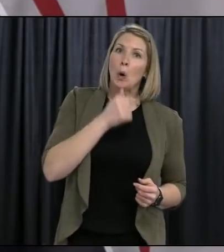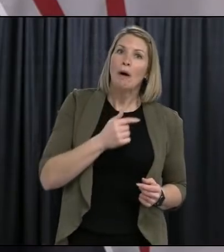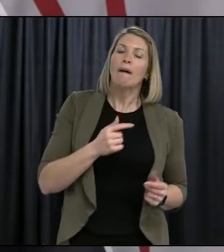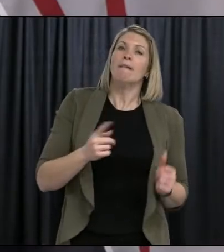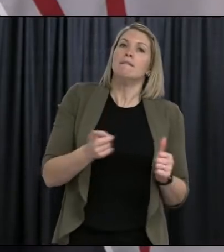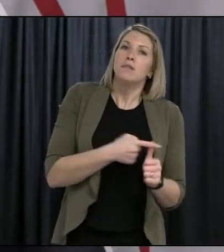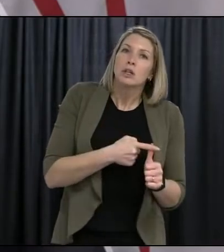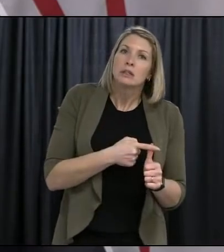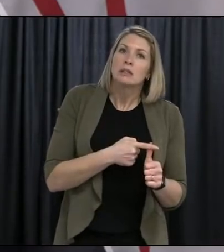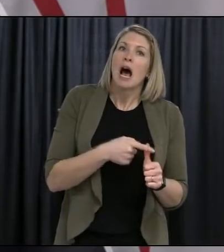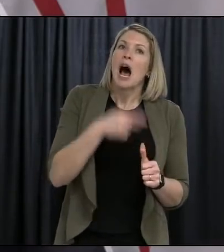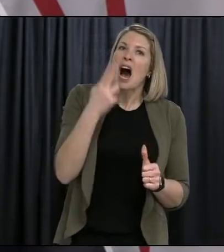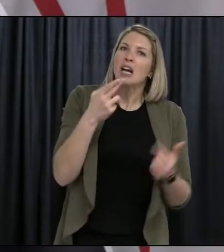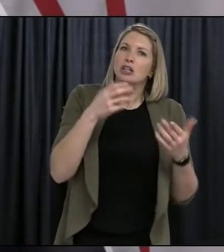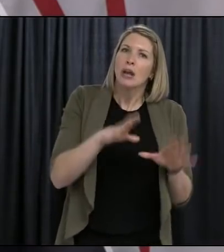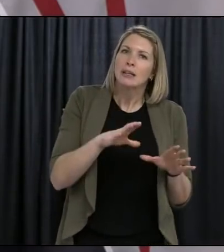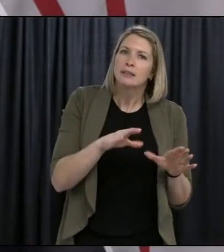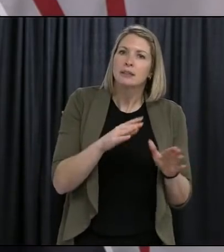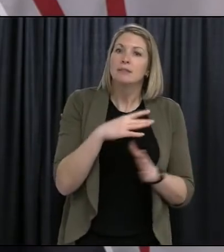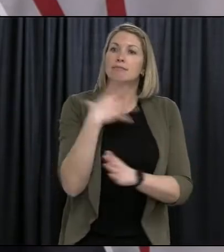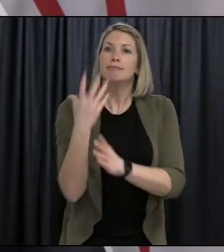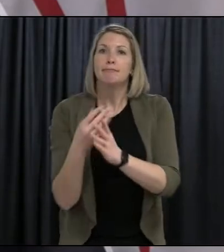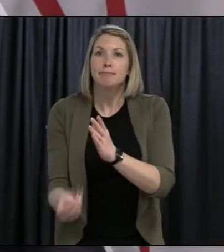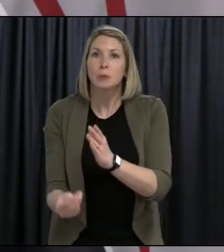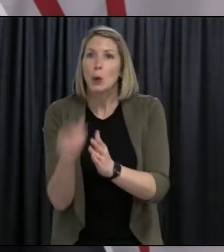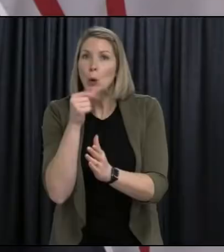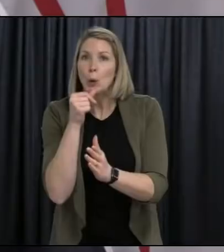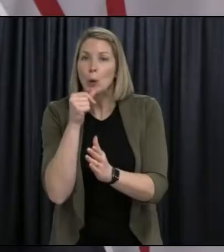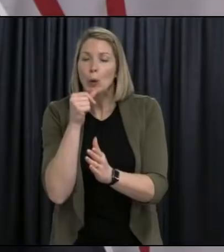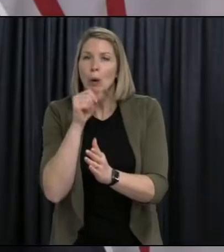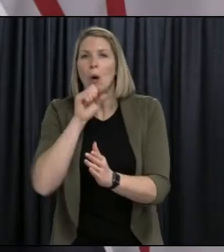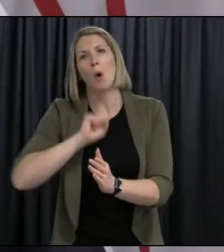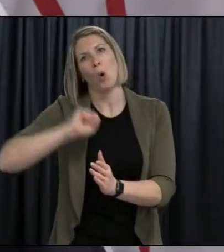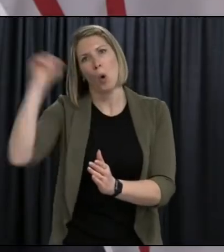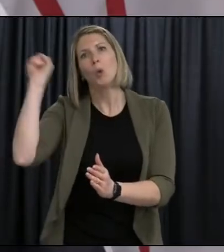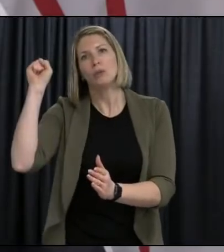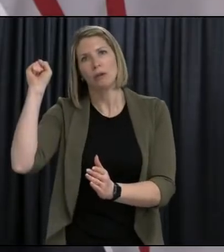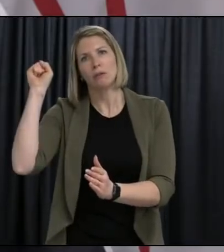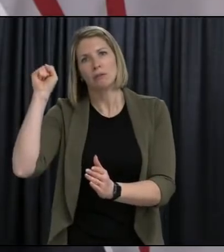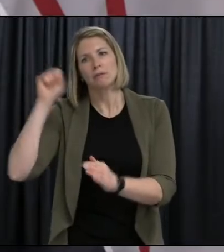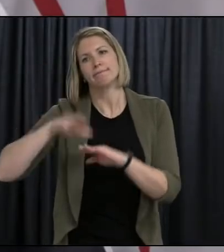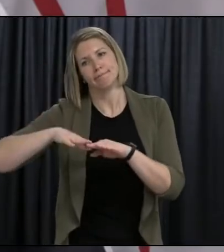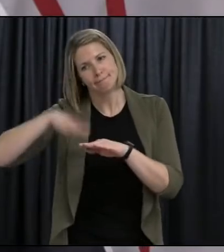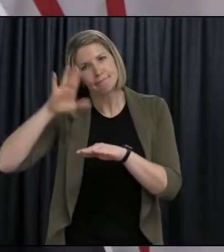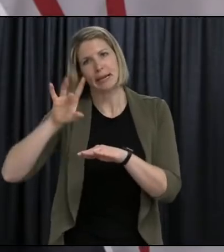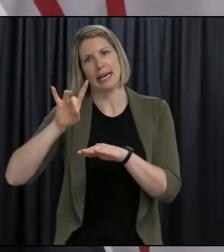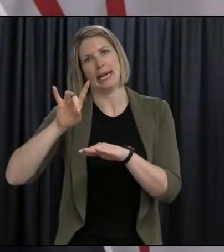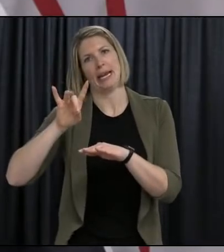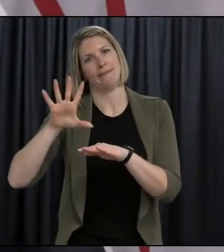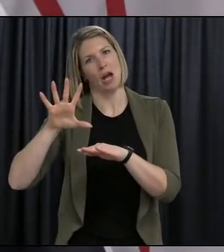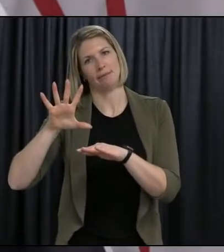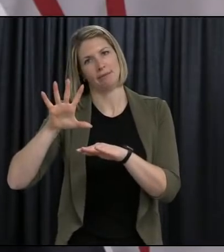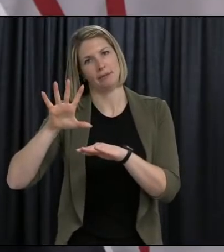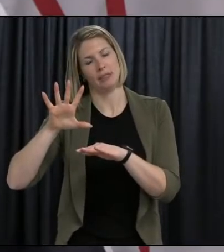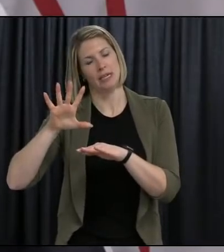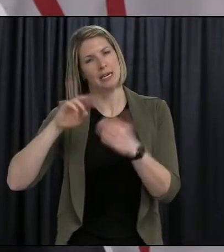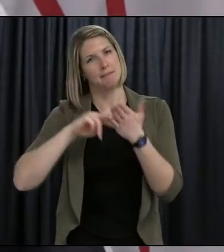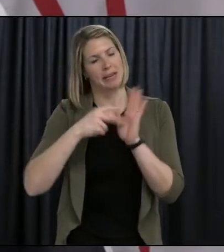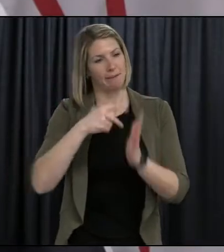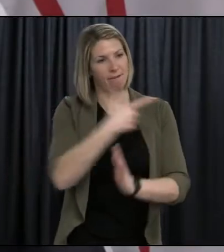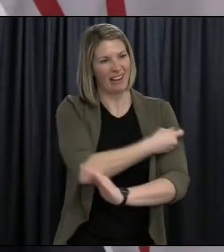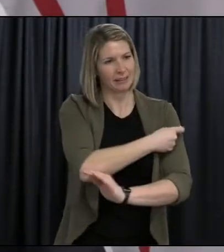And so that's why we focus on our advanced age populations, and that's where we have to start with. We also know that the risk